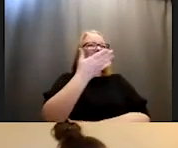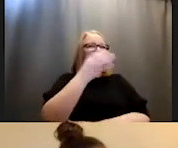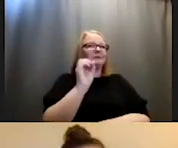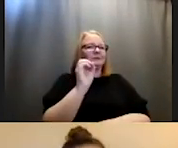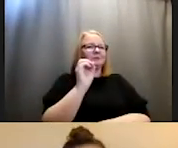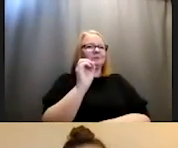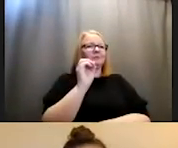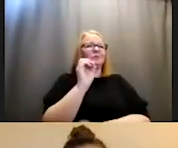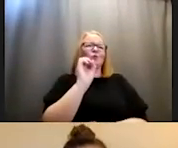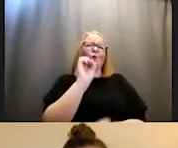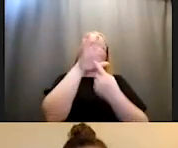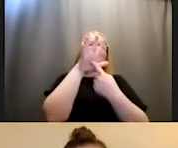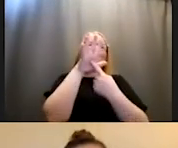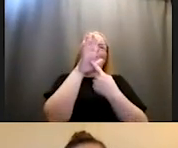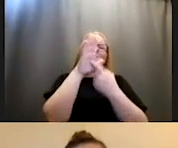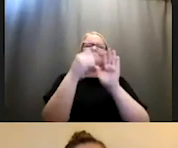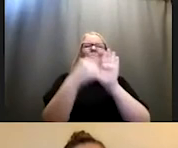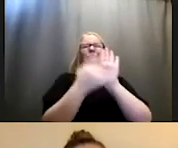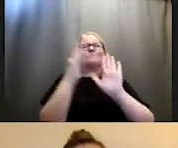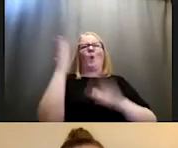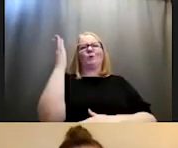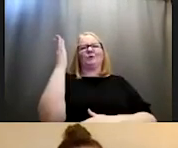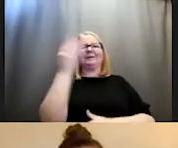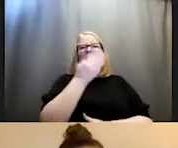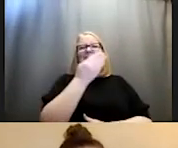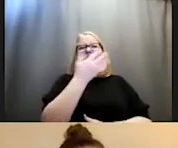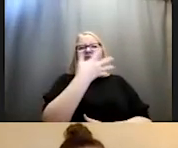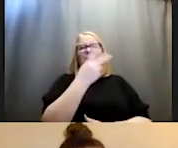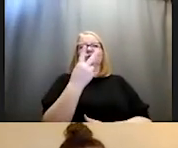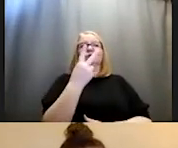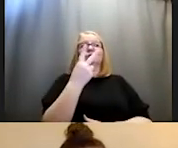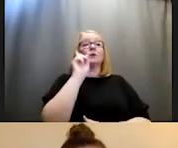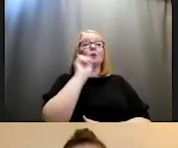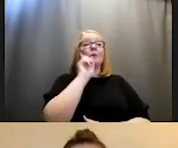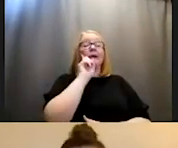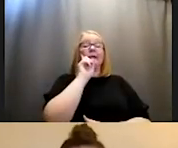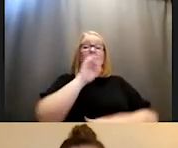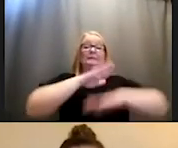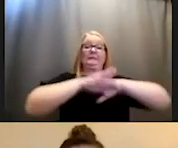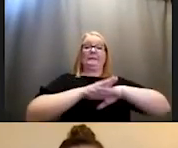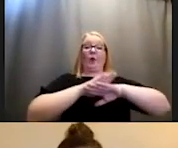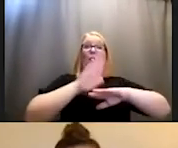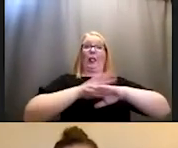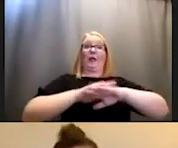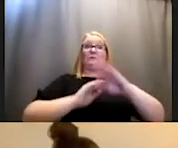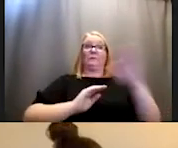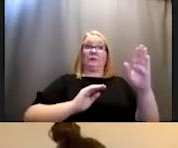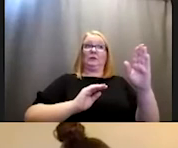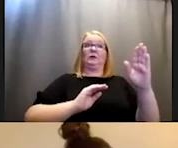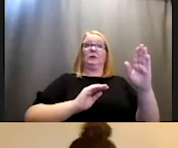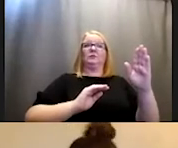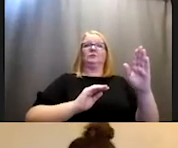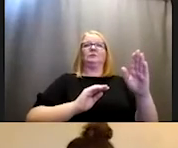all of the top models from 1952, and the lady who's seated on the image on the left and the far image on the